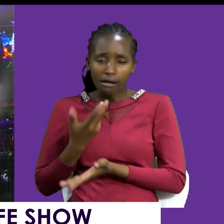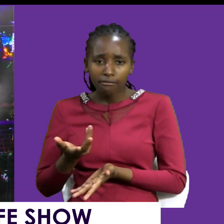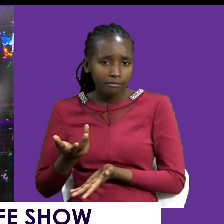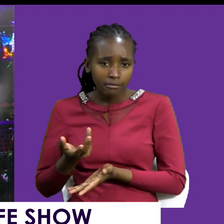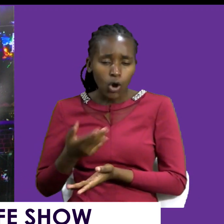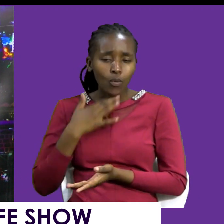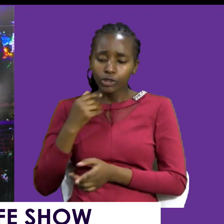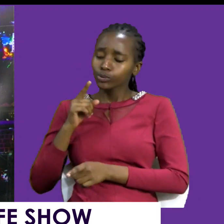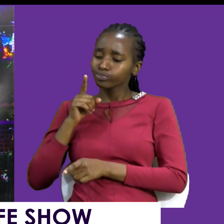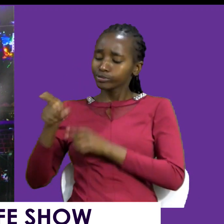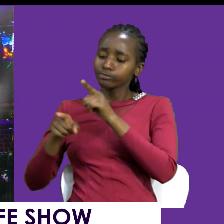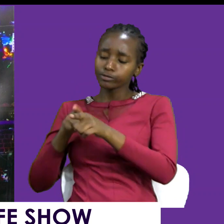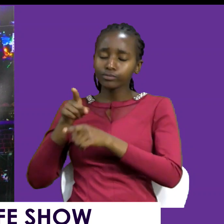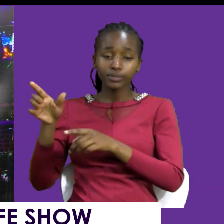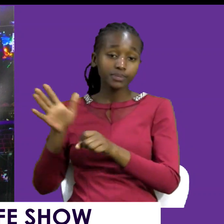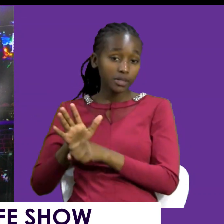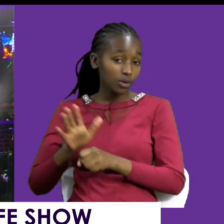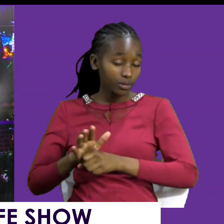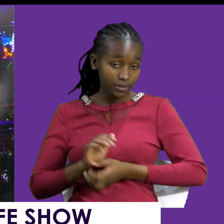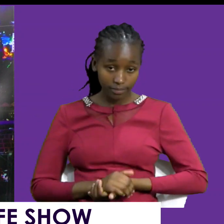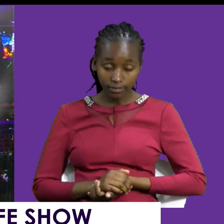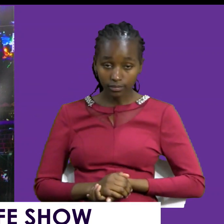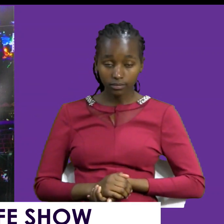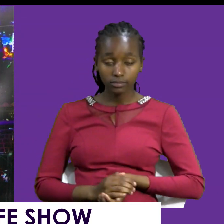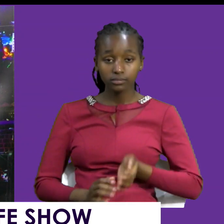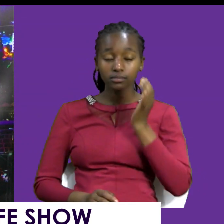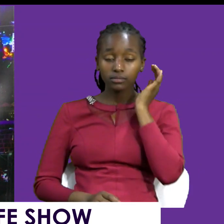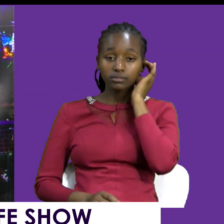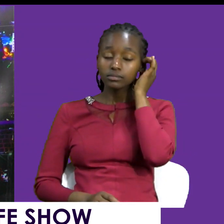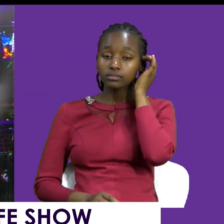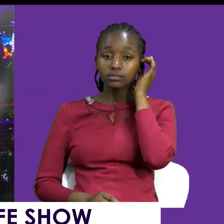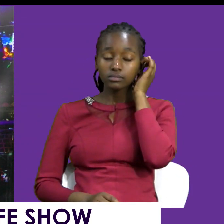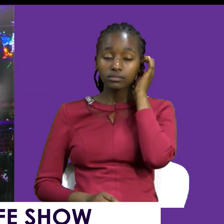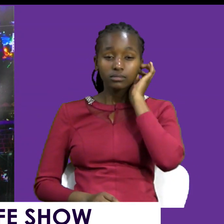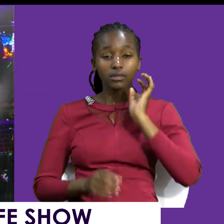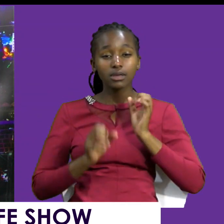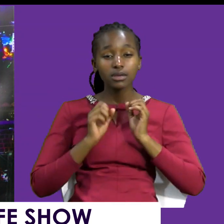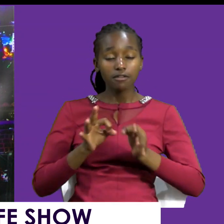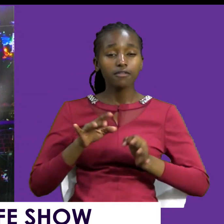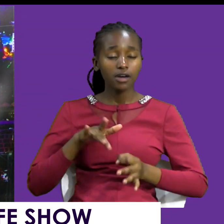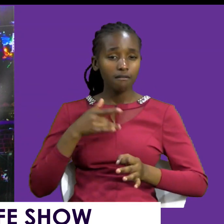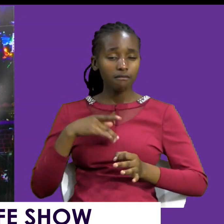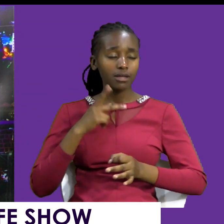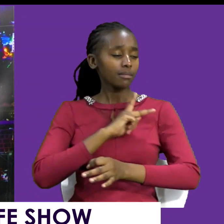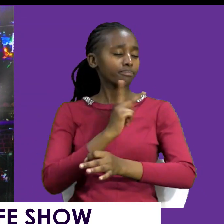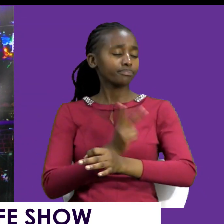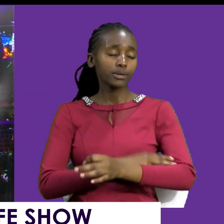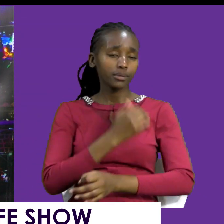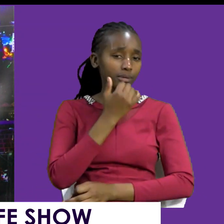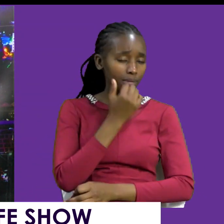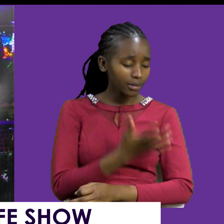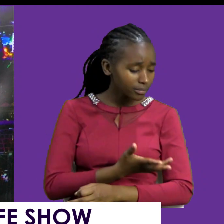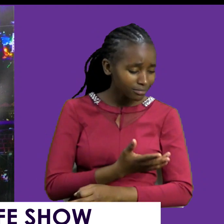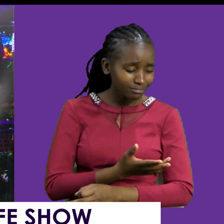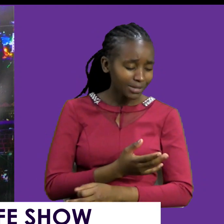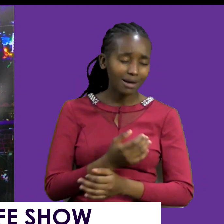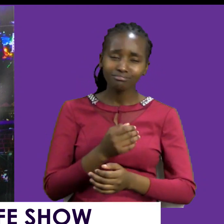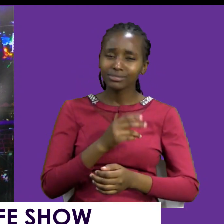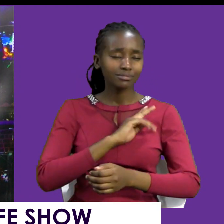endowed with money. It happens. If you feel powerless, more often than not, you'll find